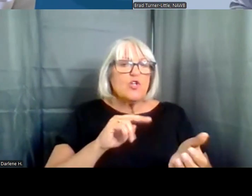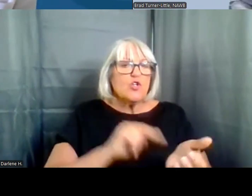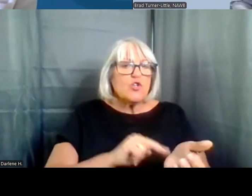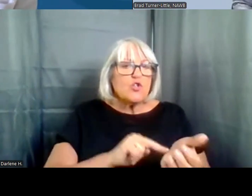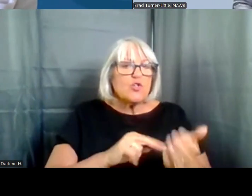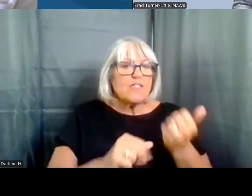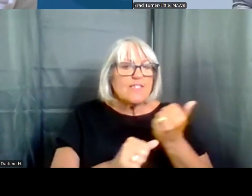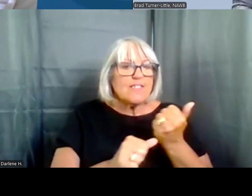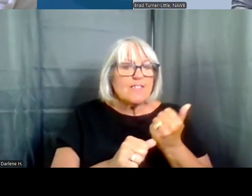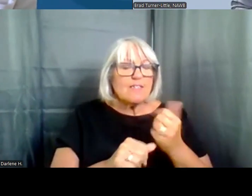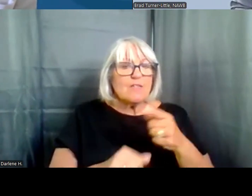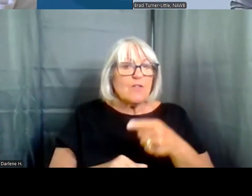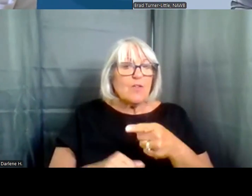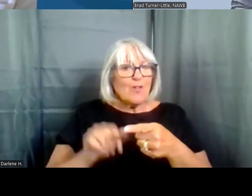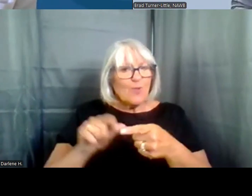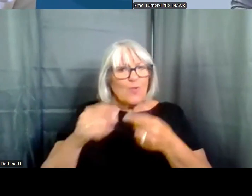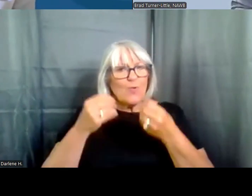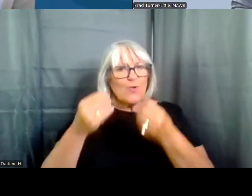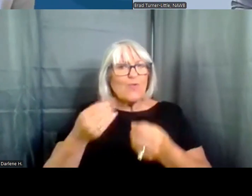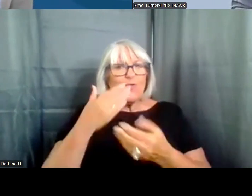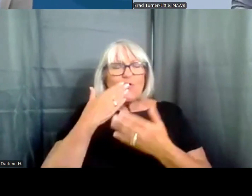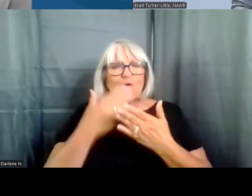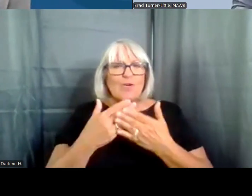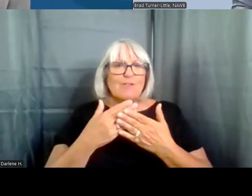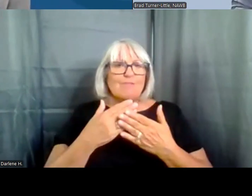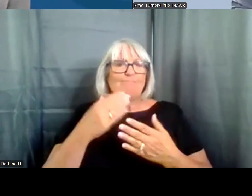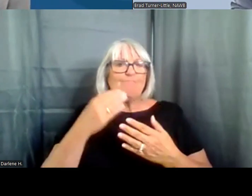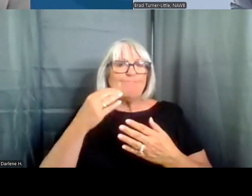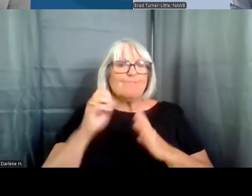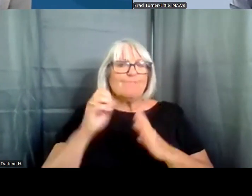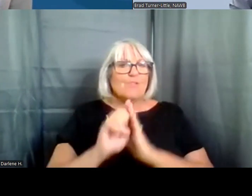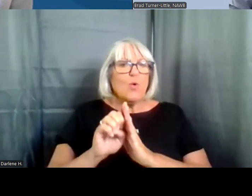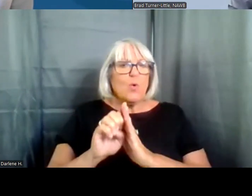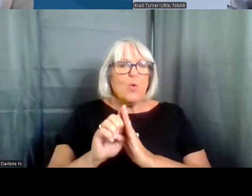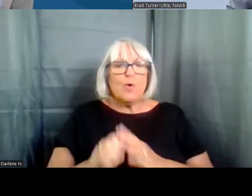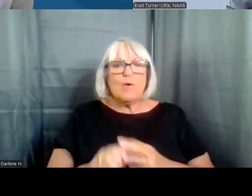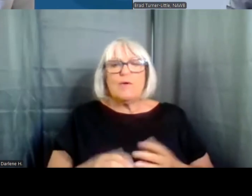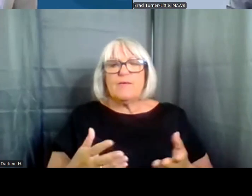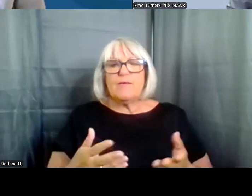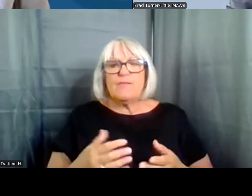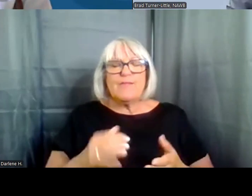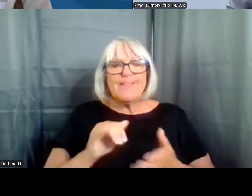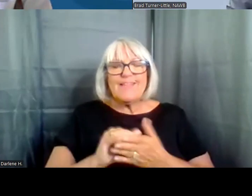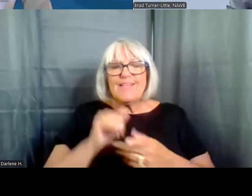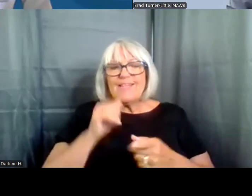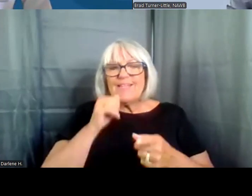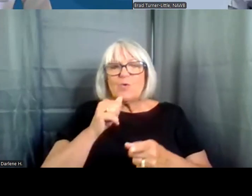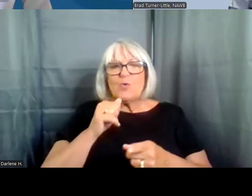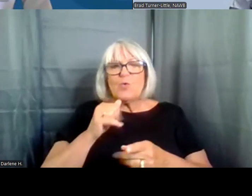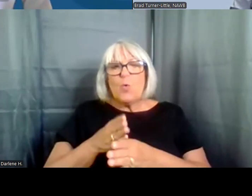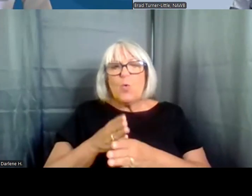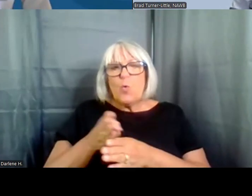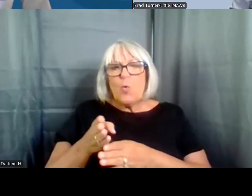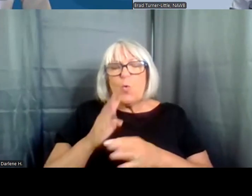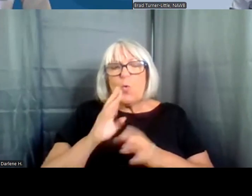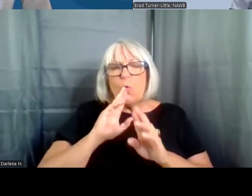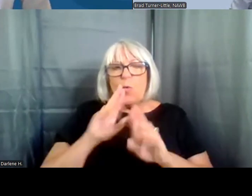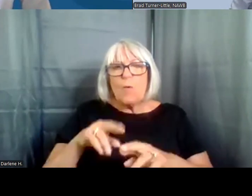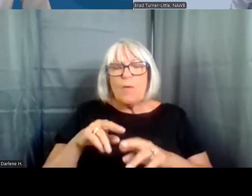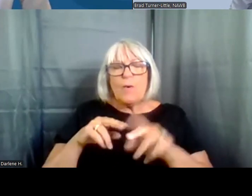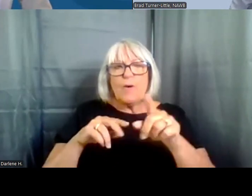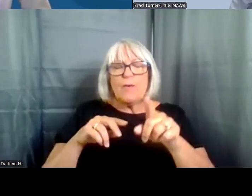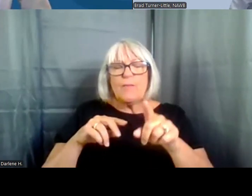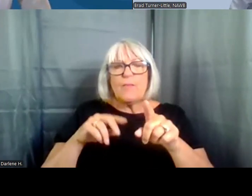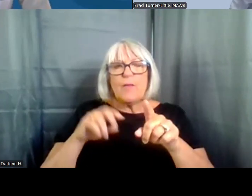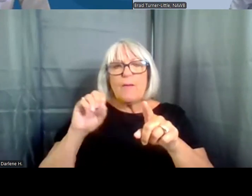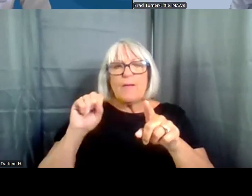really terrific example. And then the last thing I just want to mention, I know this isn't a direct response to your question, Stephanie, but I really